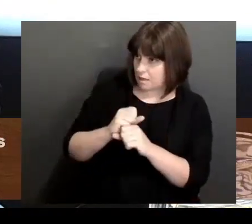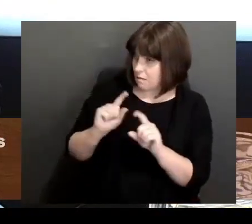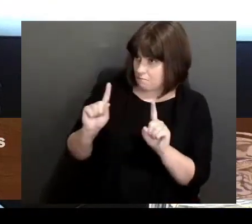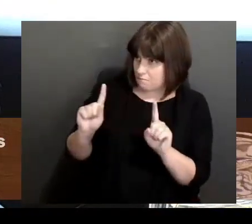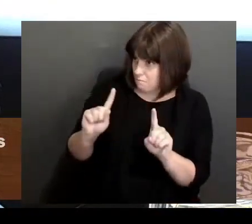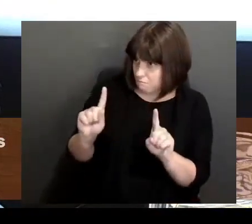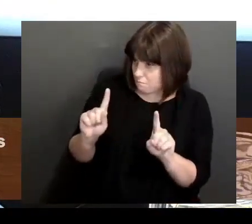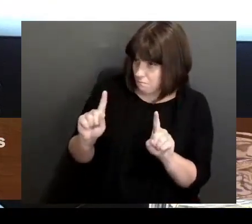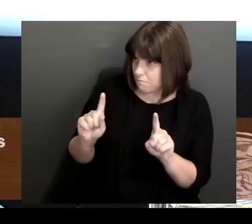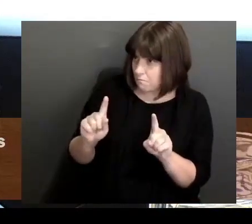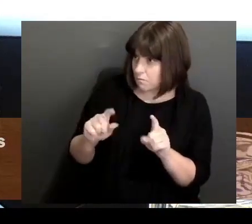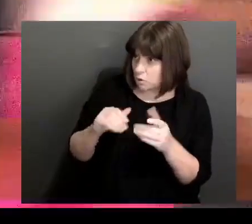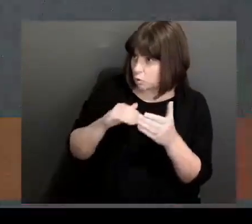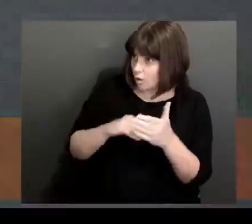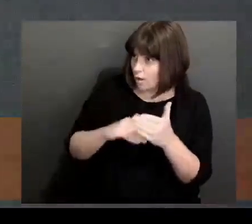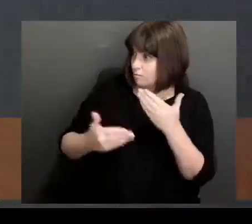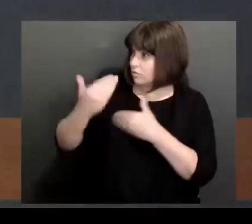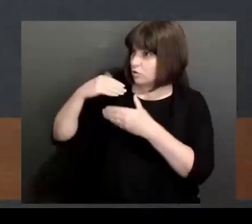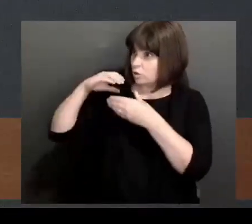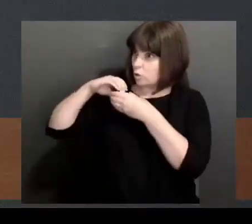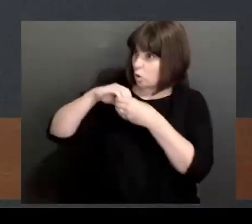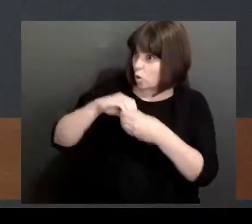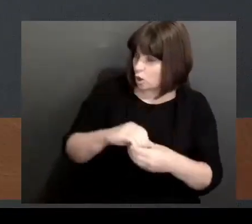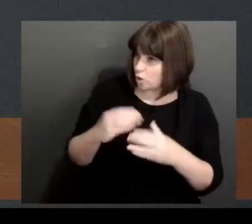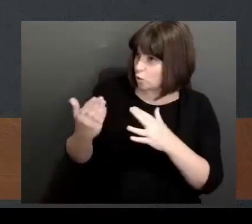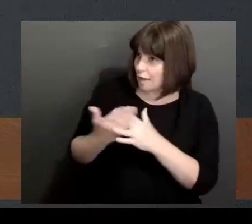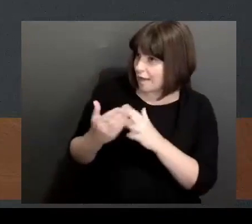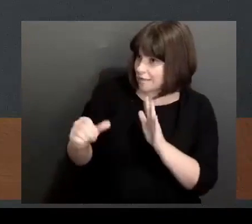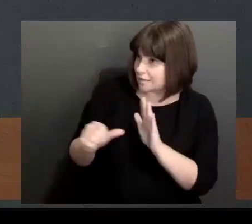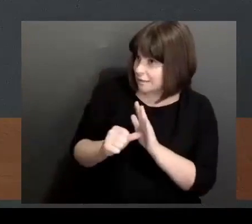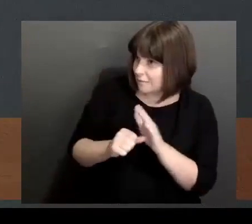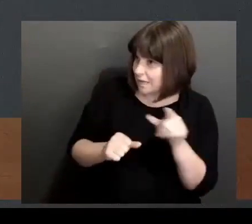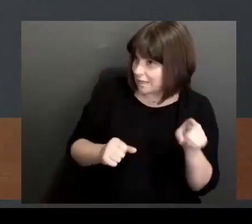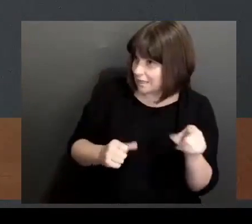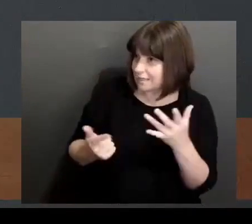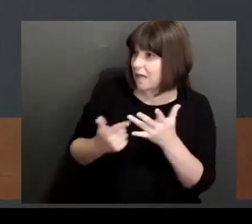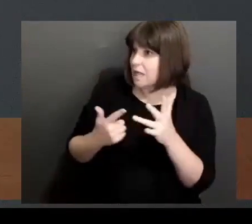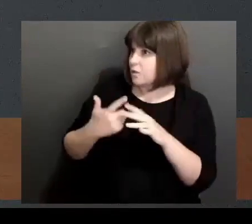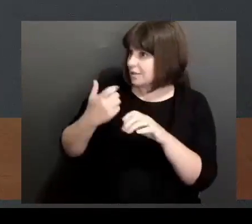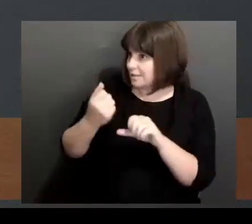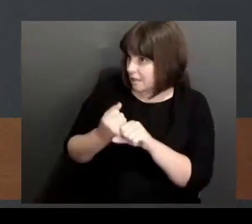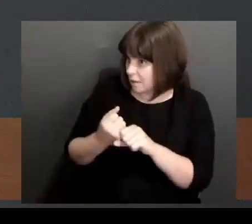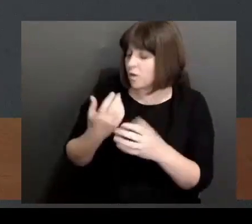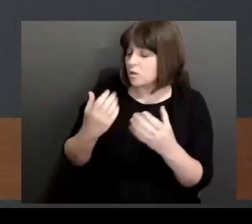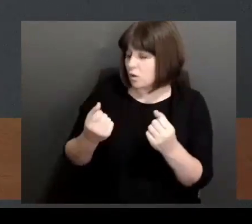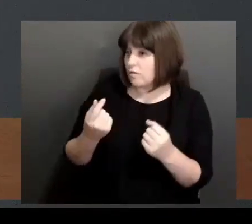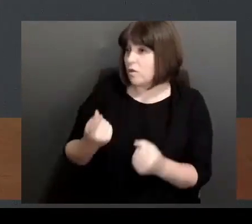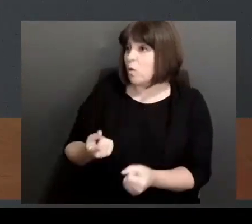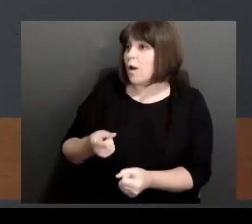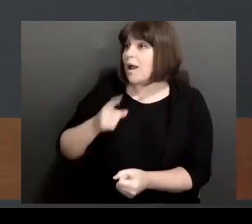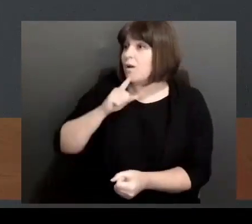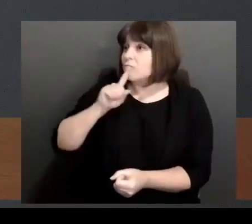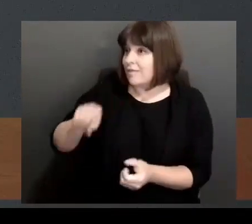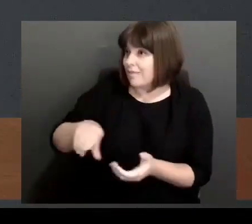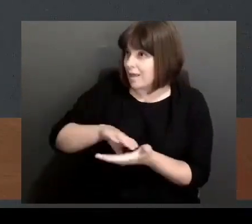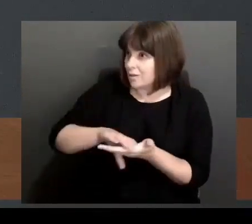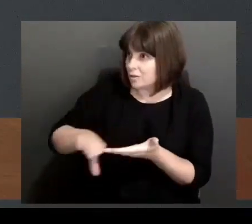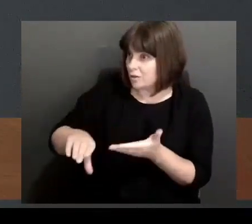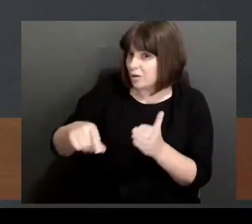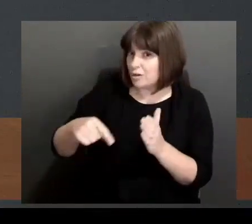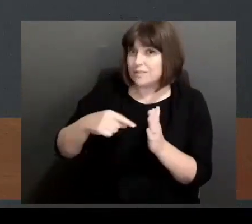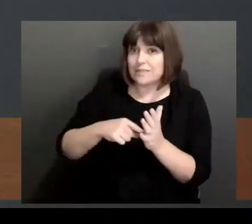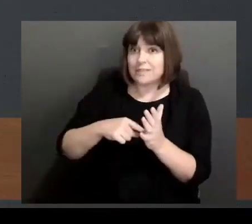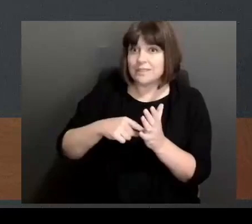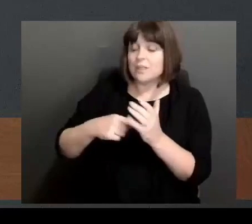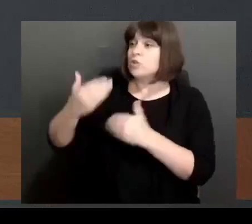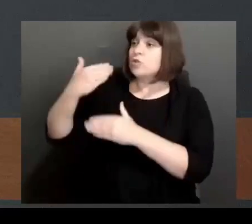avenues for traditional owners to be able to get access to funds? Because this is another example. So we've got the 100,000 that the TOs